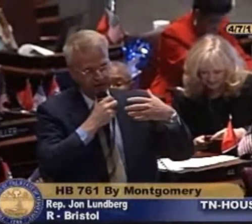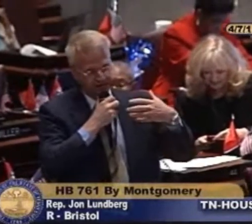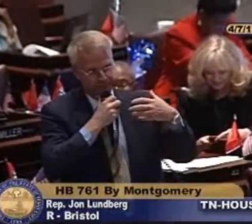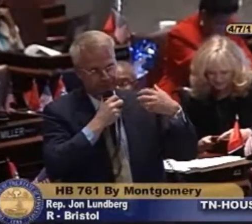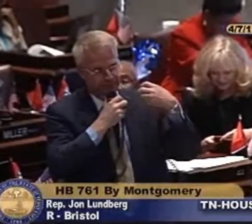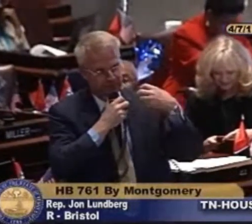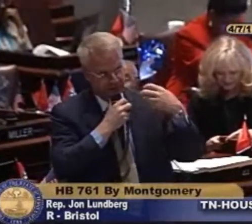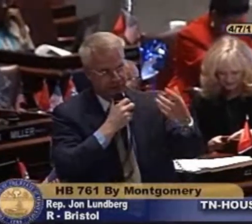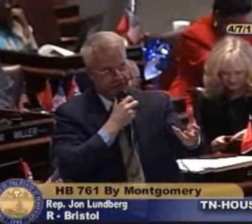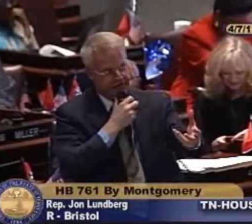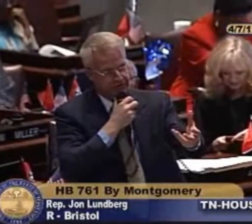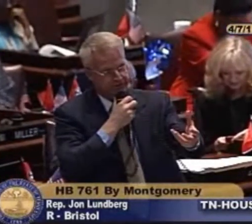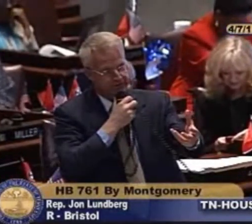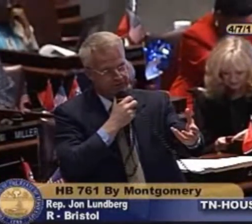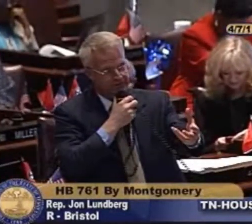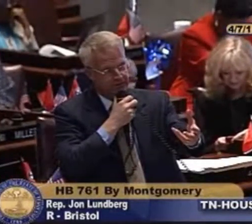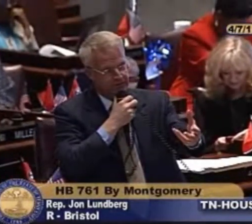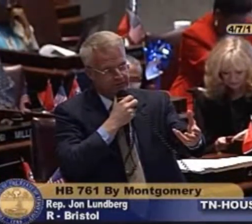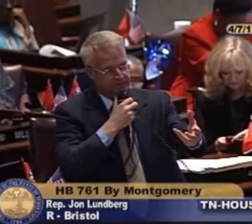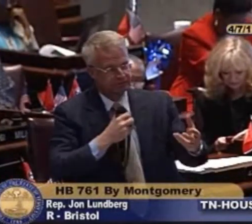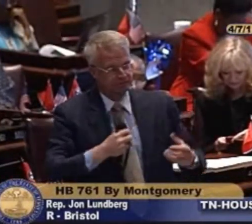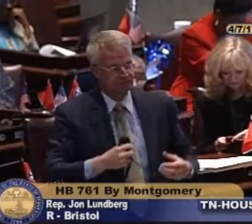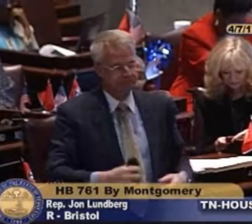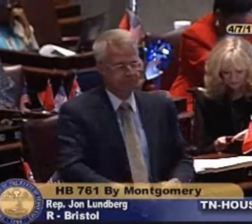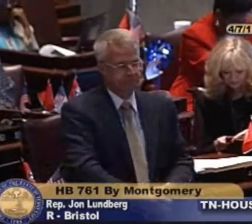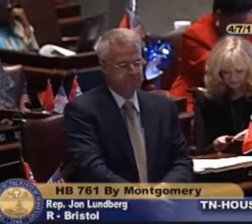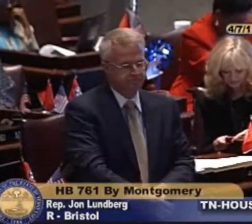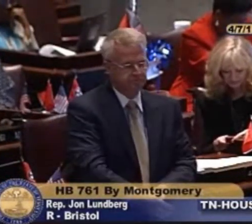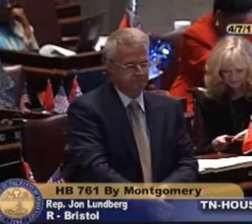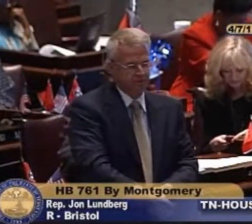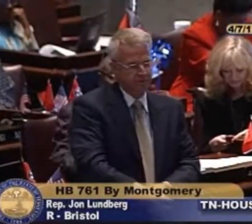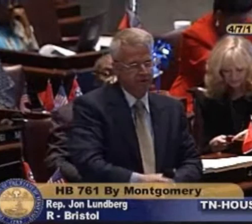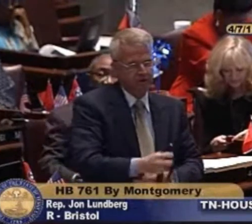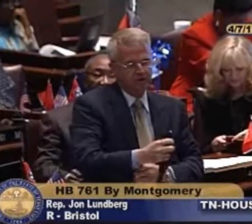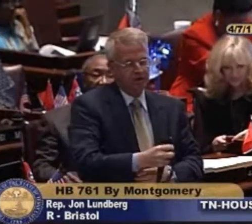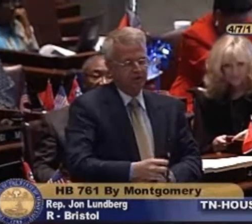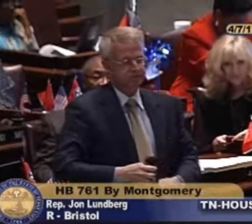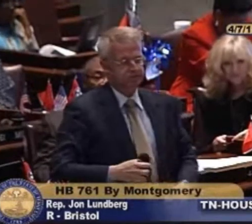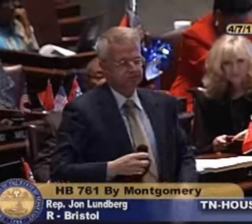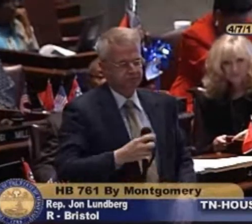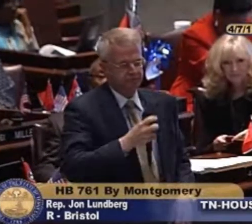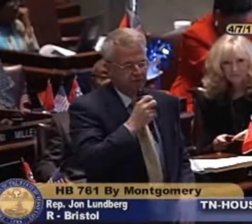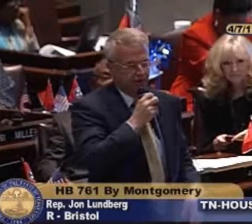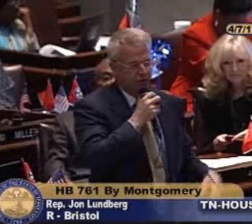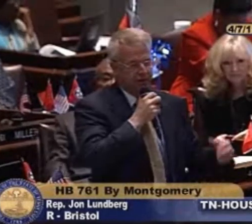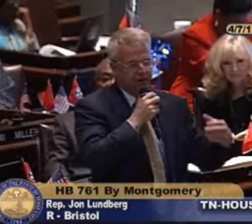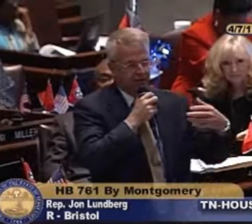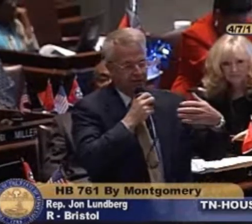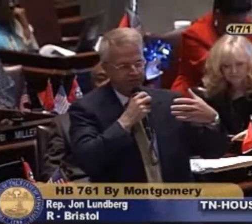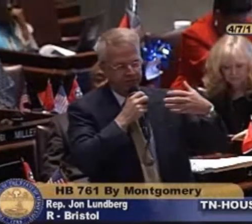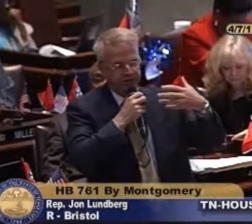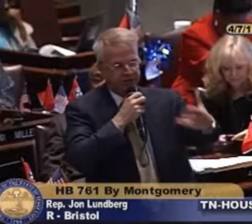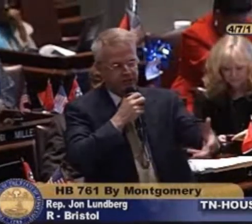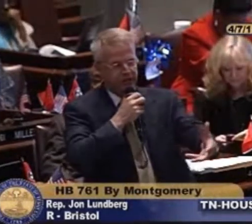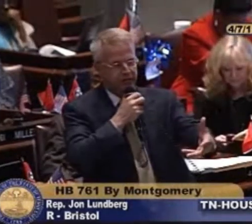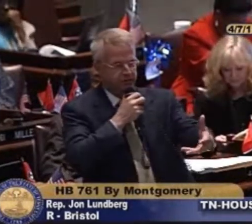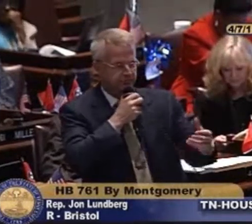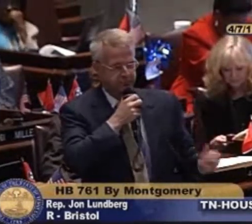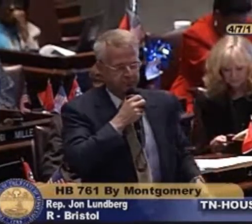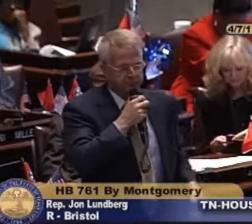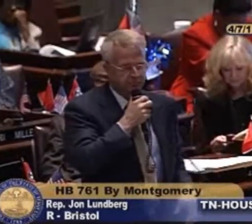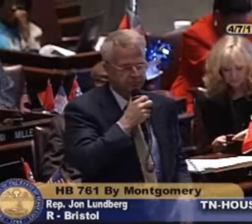candidly, it still is. That's your opinion. I don't feel like it is. Are we mandating that this be